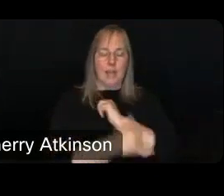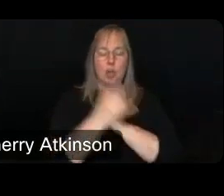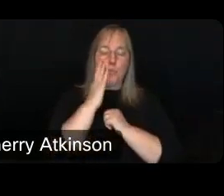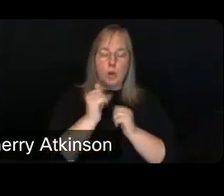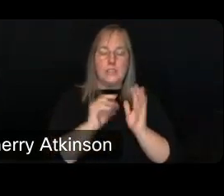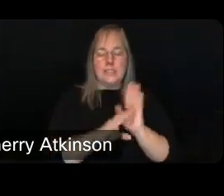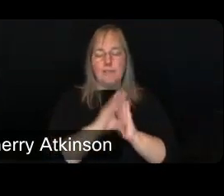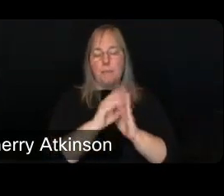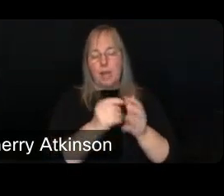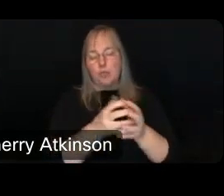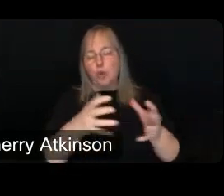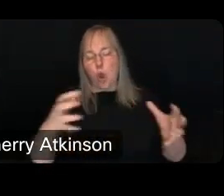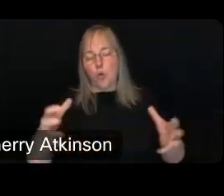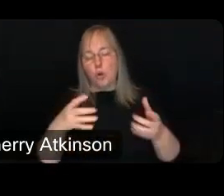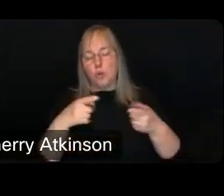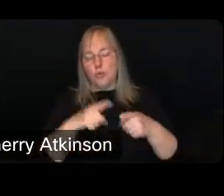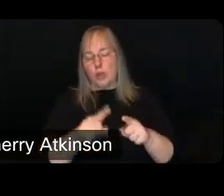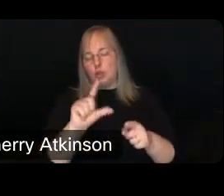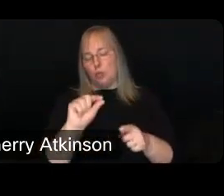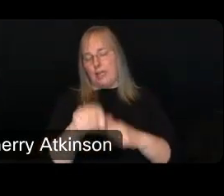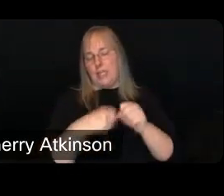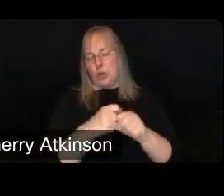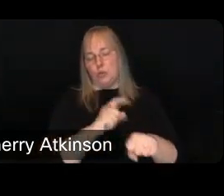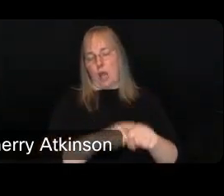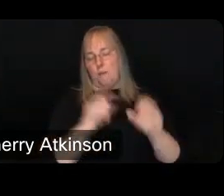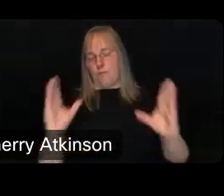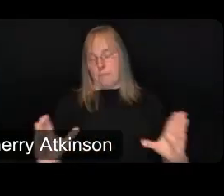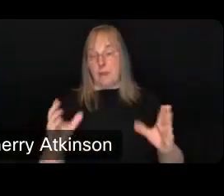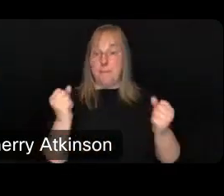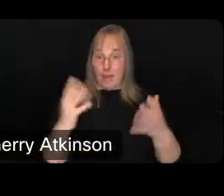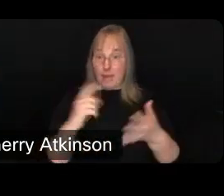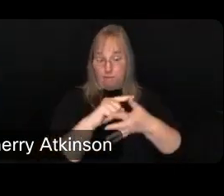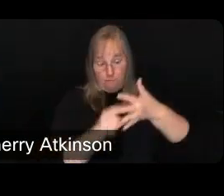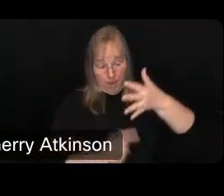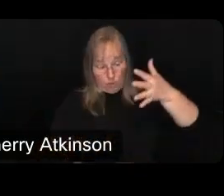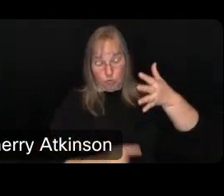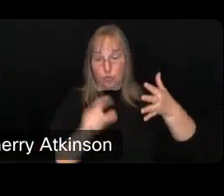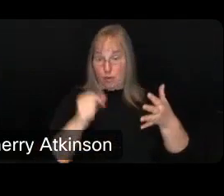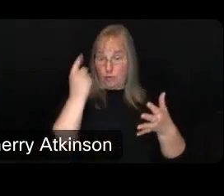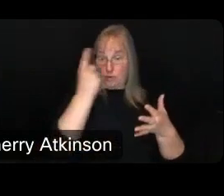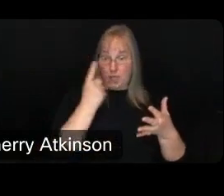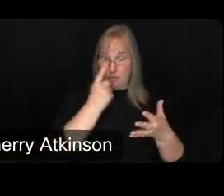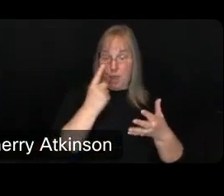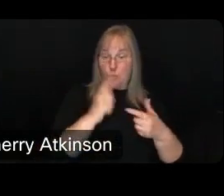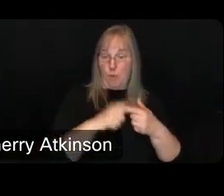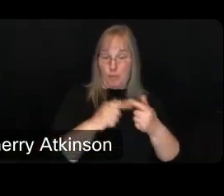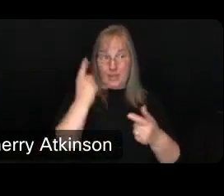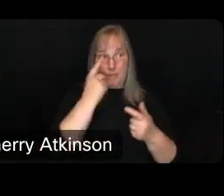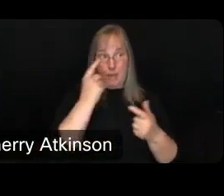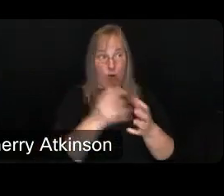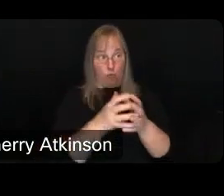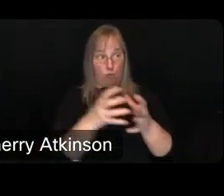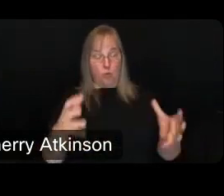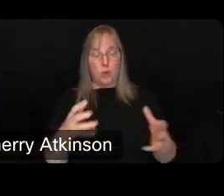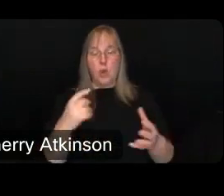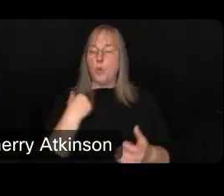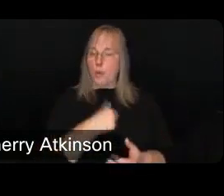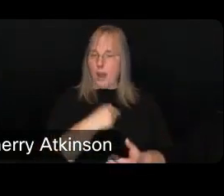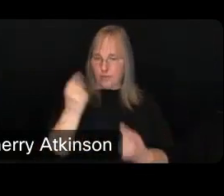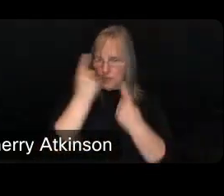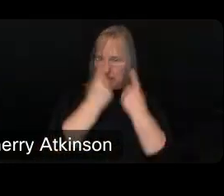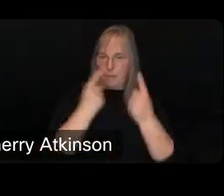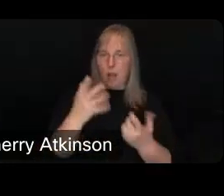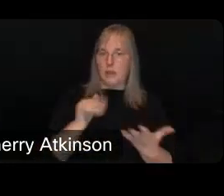frame. There are a lot of factors that have to be considered as we think about growth. We have to think about things like